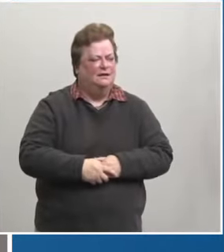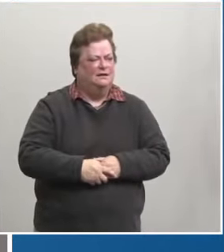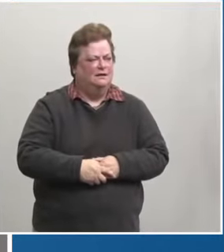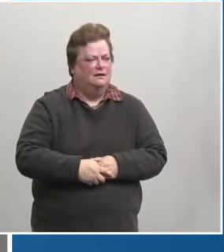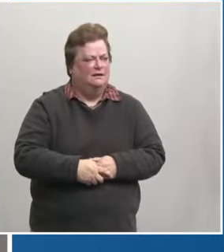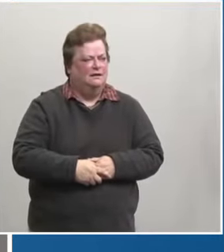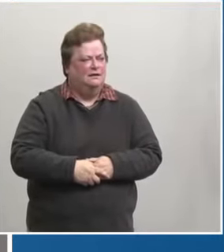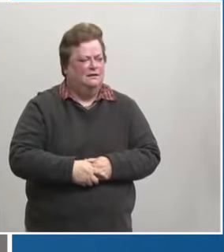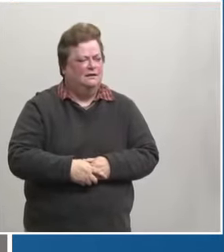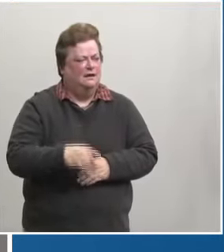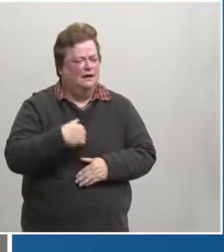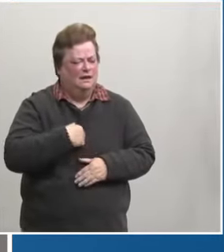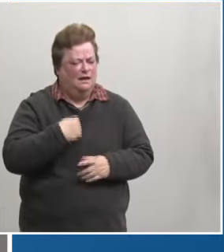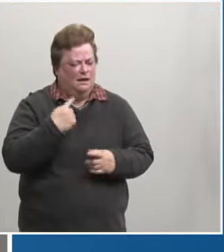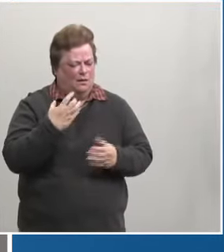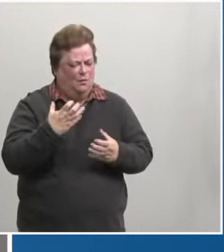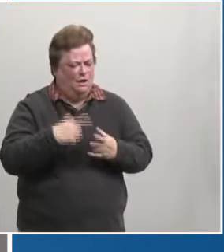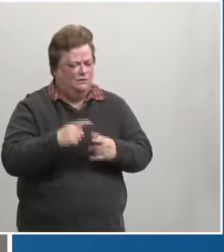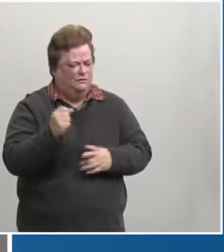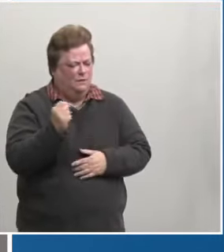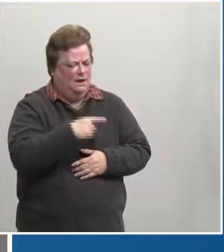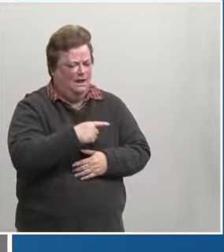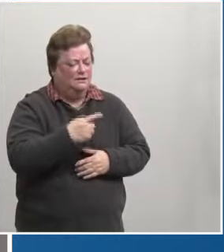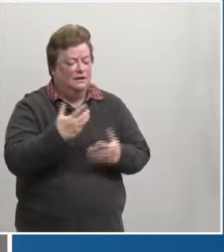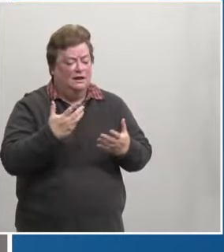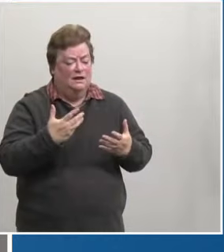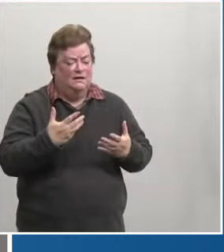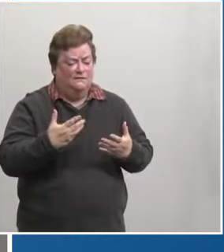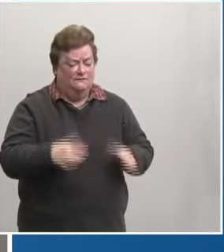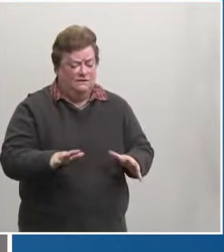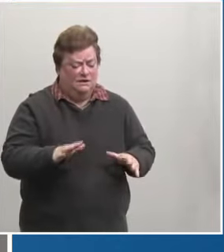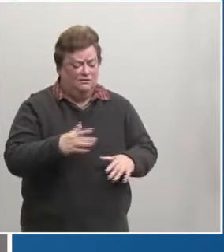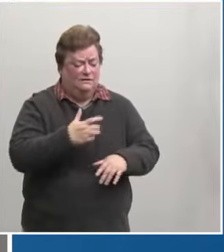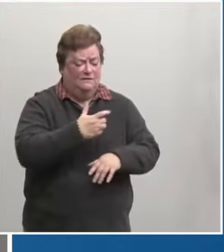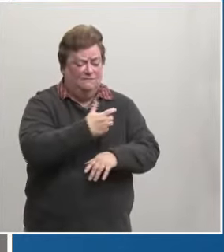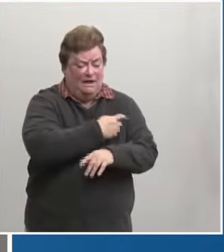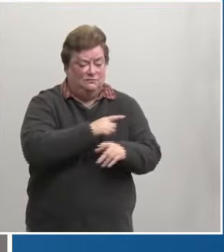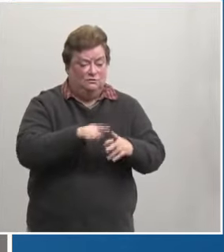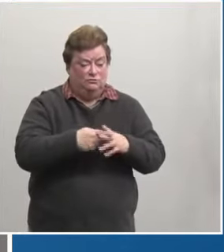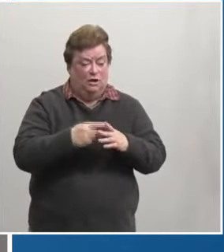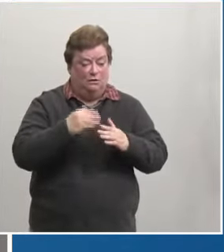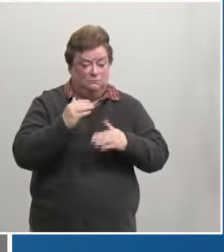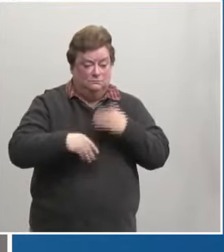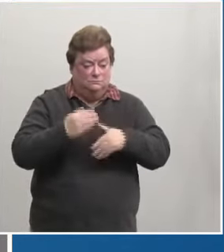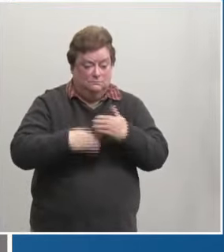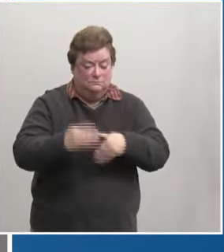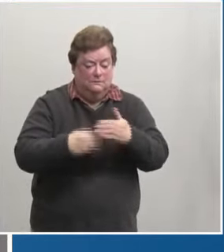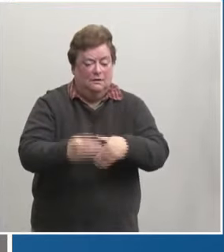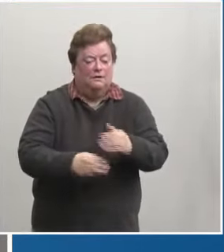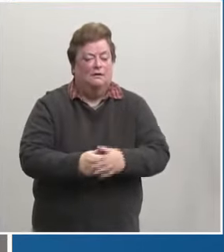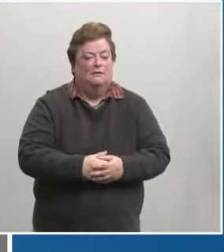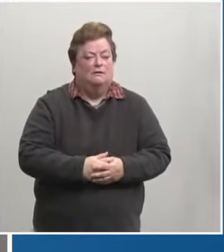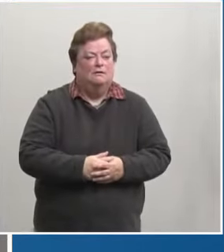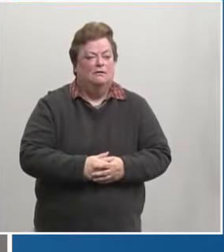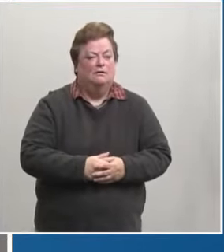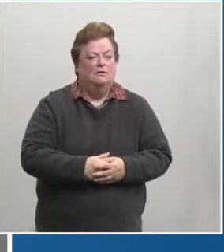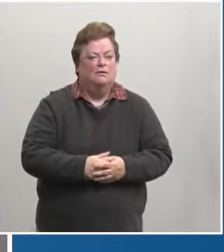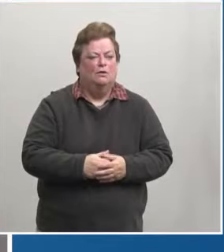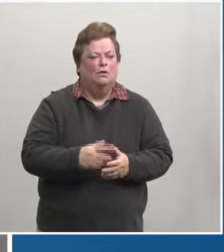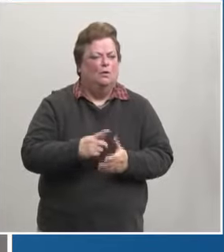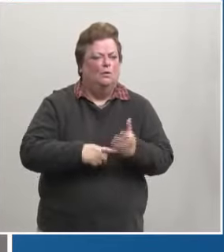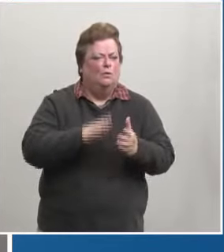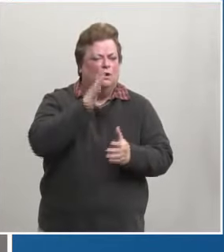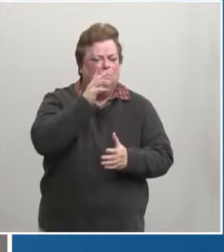Okay, I was going to ask, once these vaccinations ramp up, what are you guys planning to do about